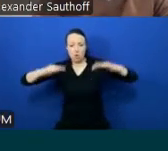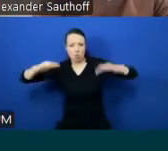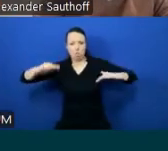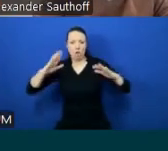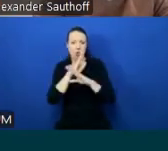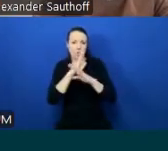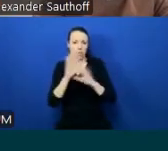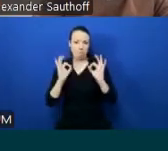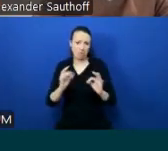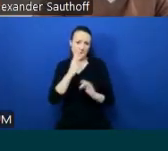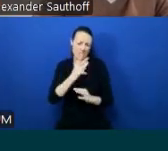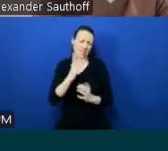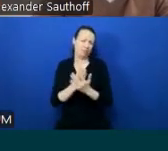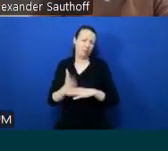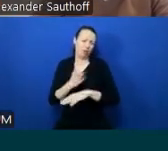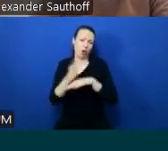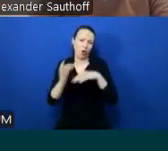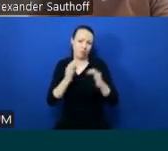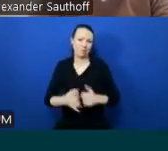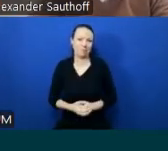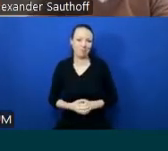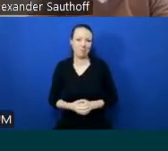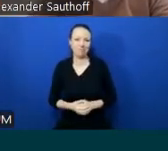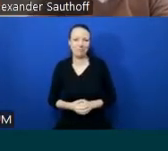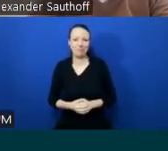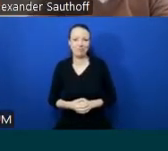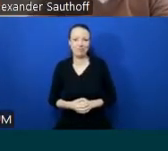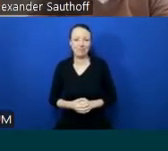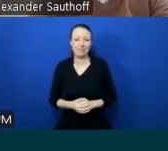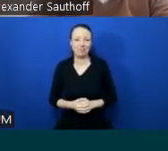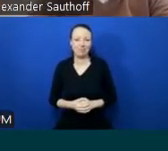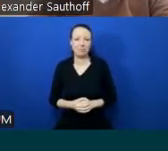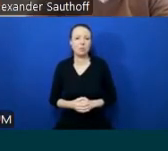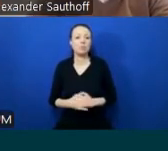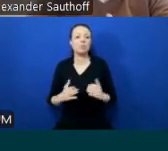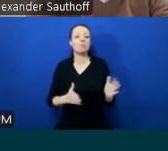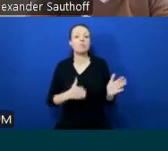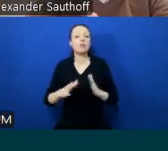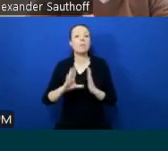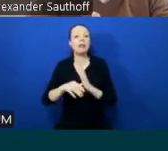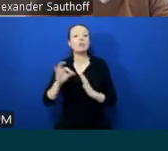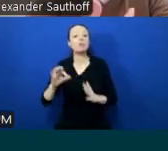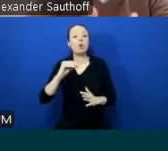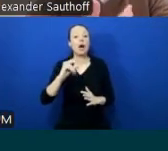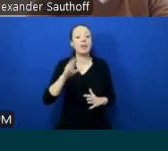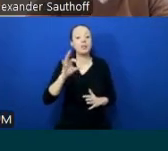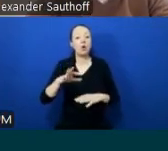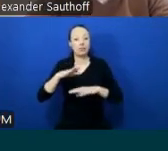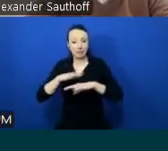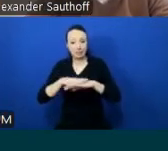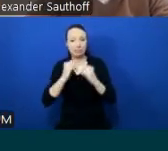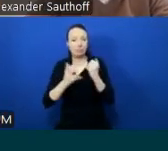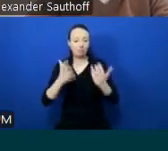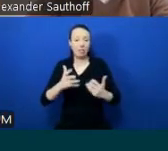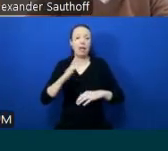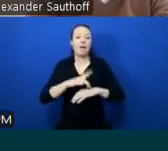For urban ecosystems to function effectively, it needs different vegetation